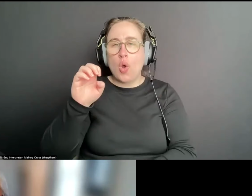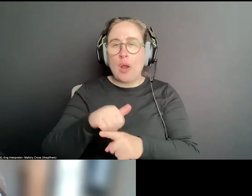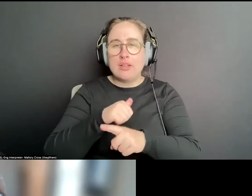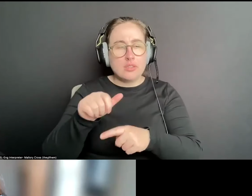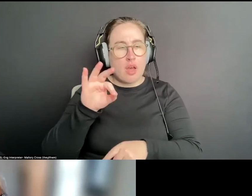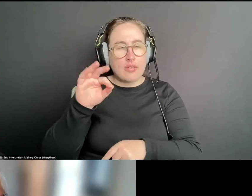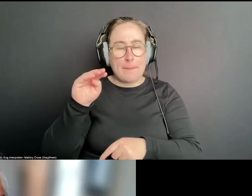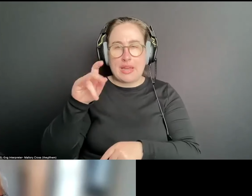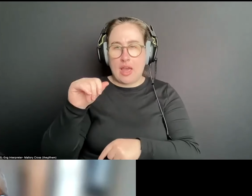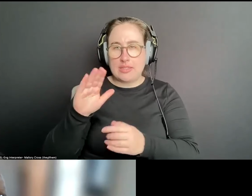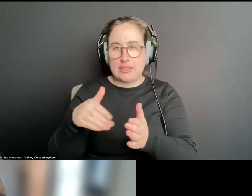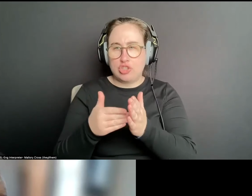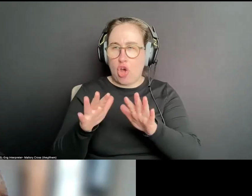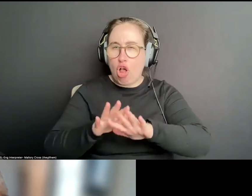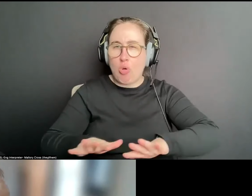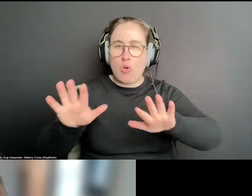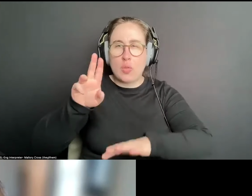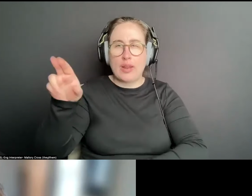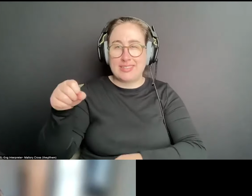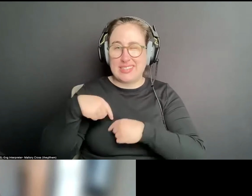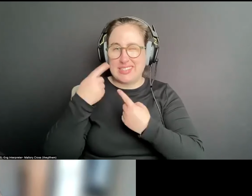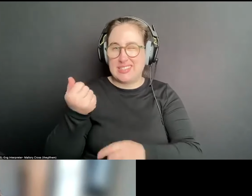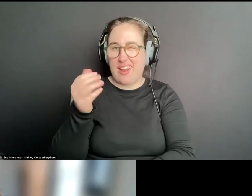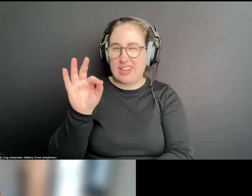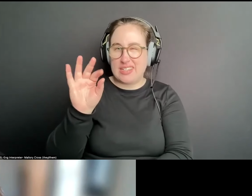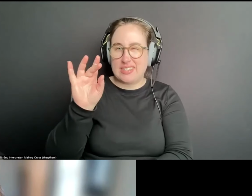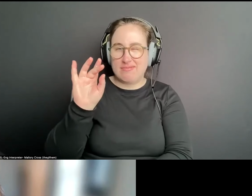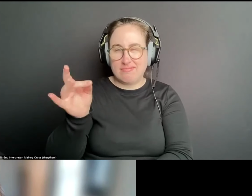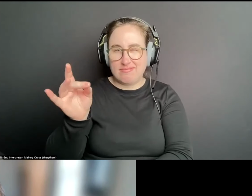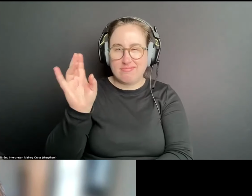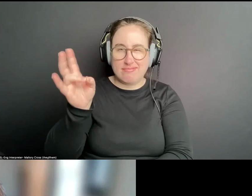centers across the United States since the 1970s and 80s.